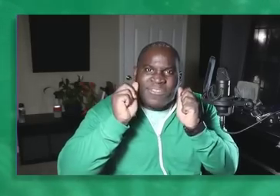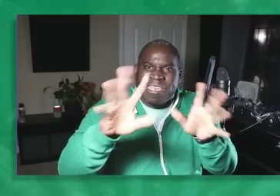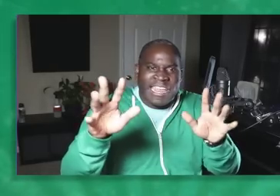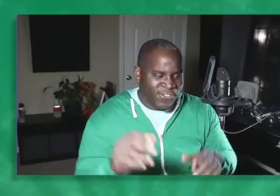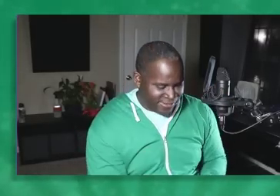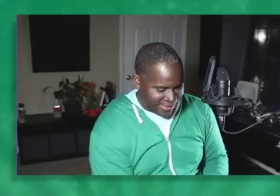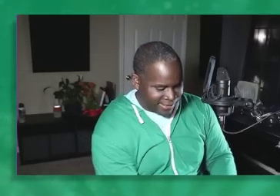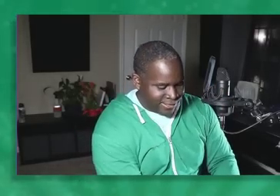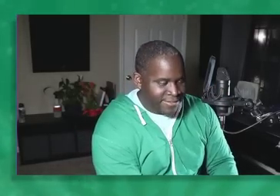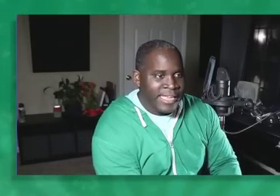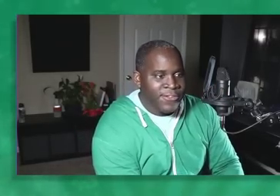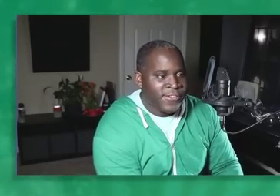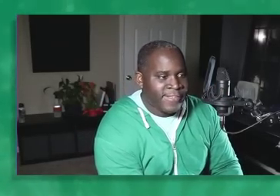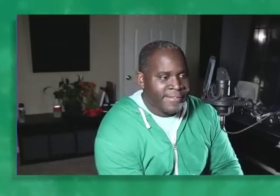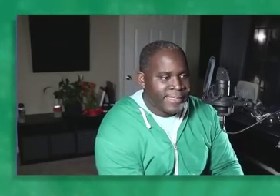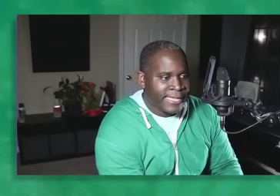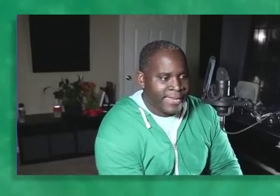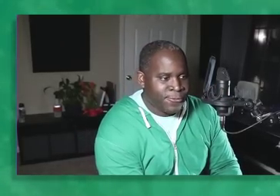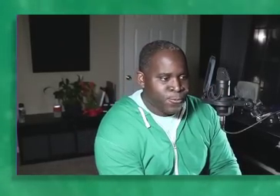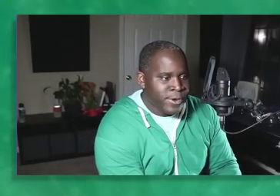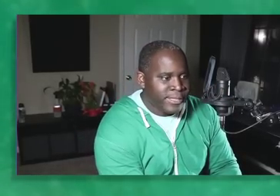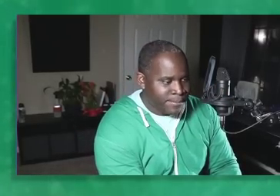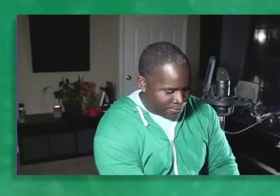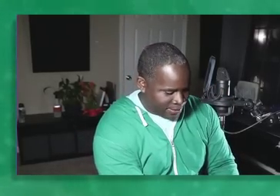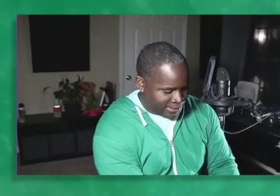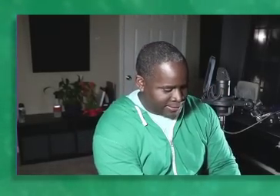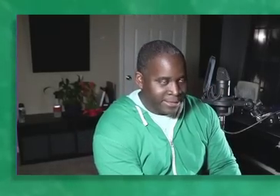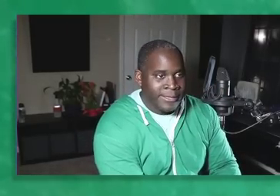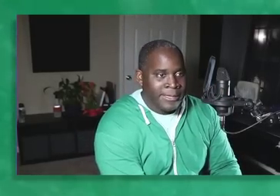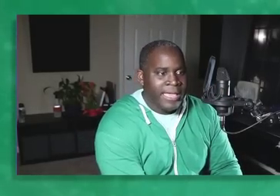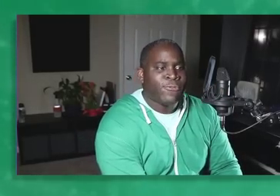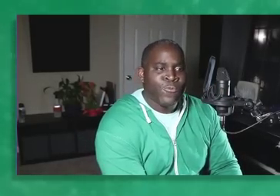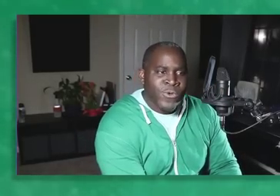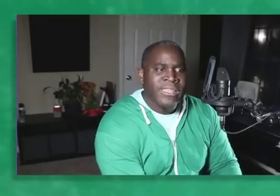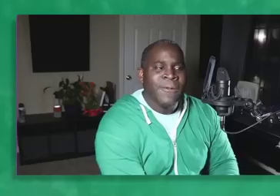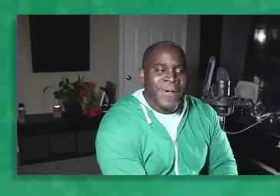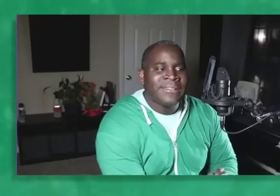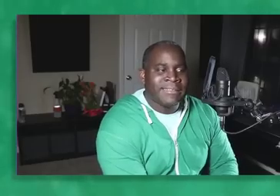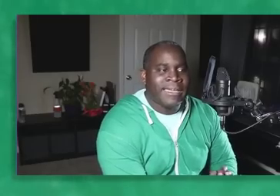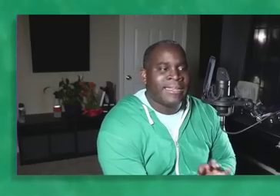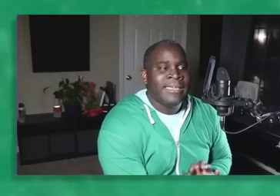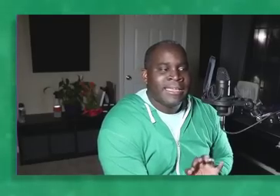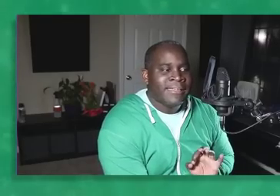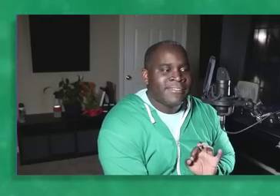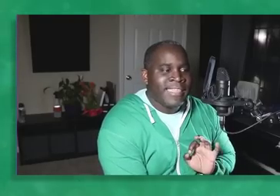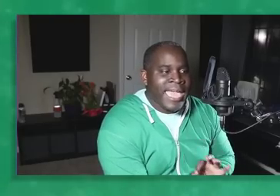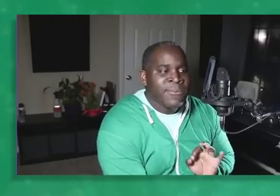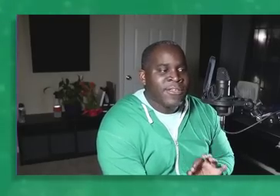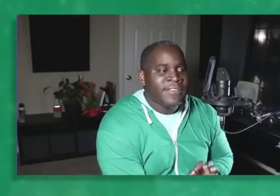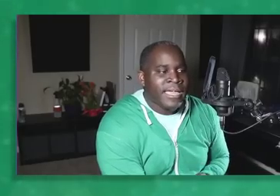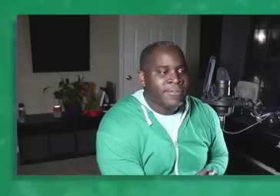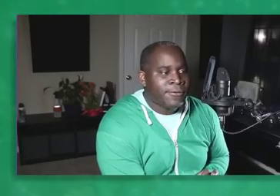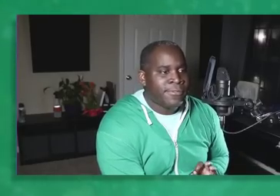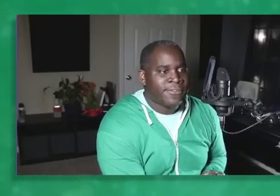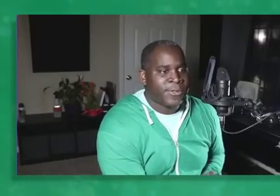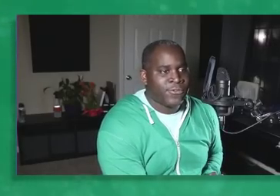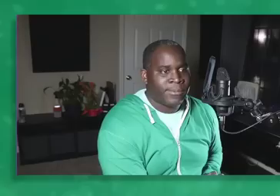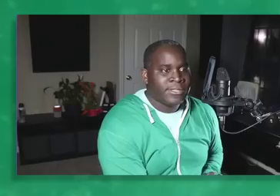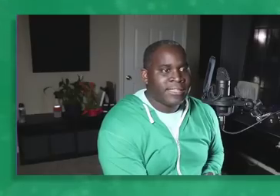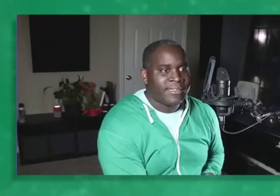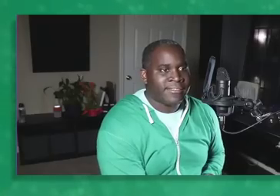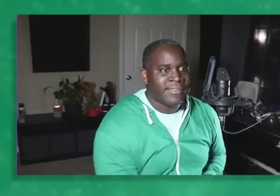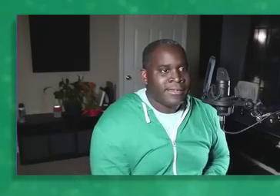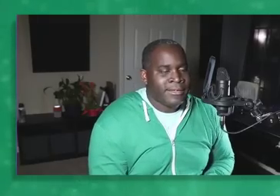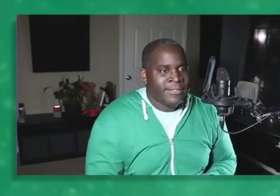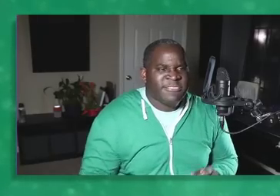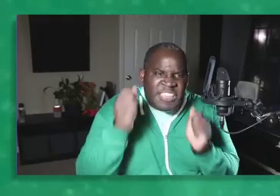almost upset as she says it. Let's see how she says that again. It's really important. It's really well done, because the animators didn't have to go through this much trouble.